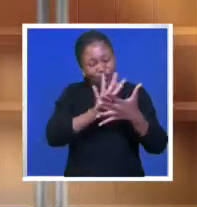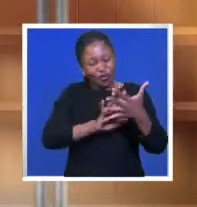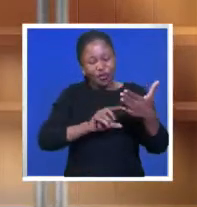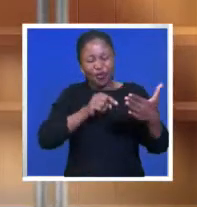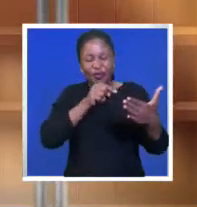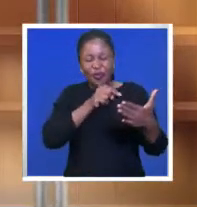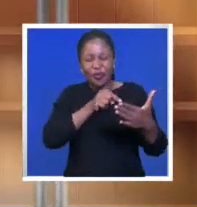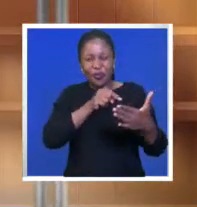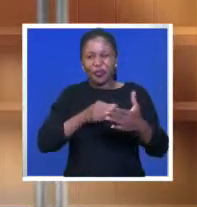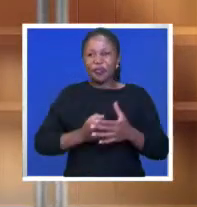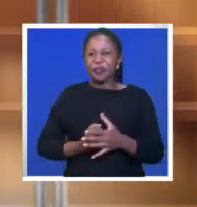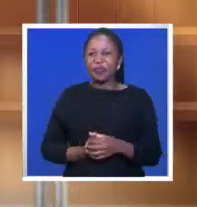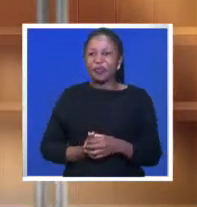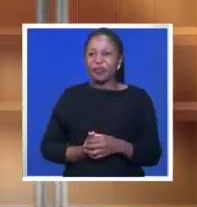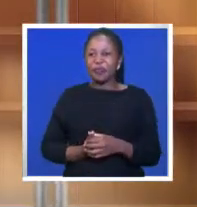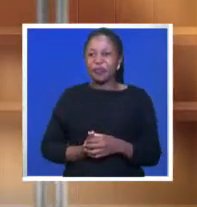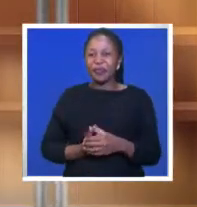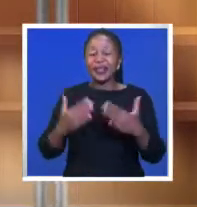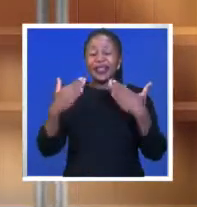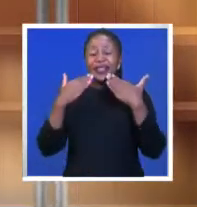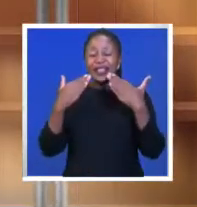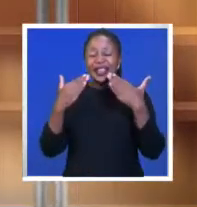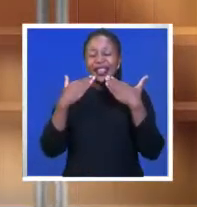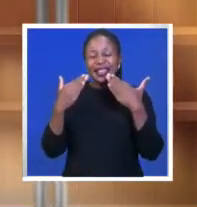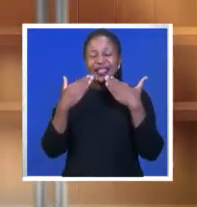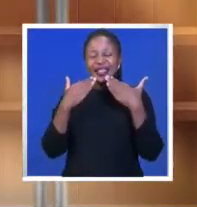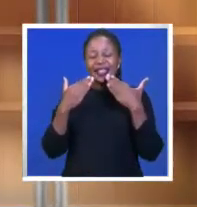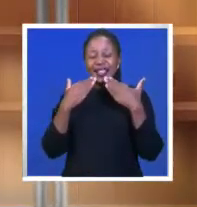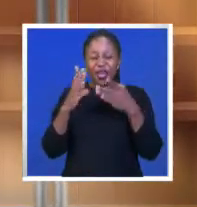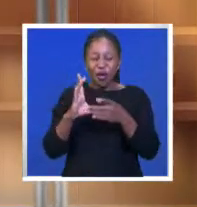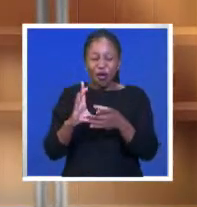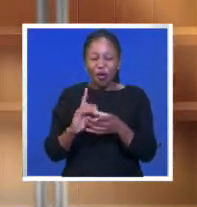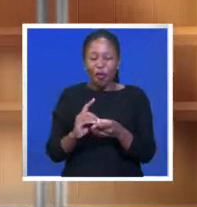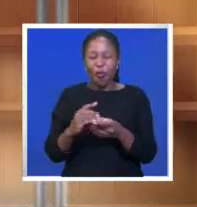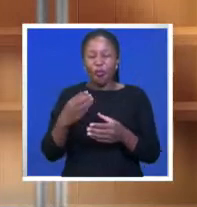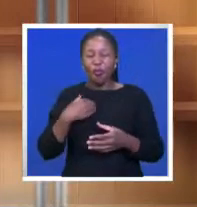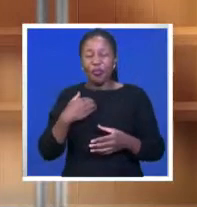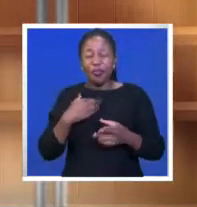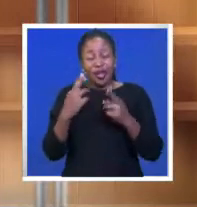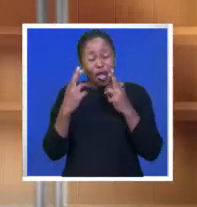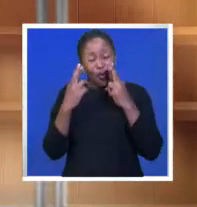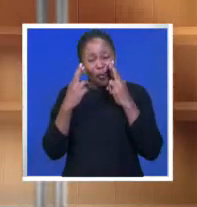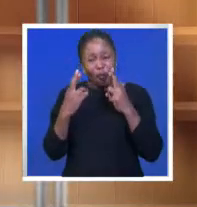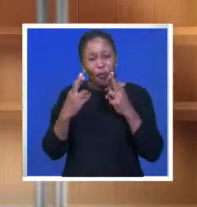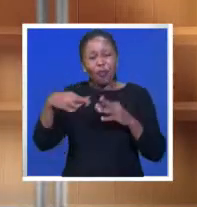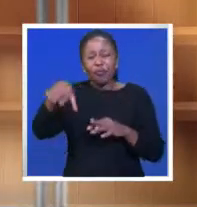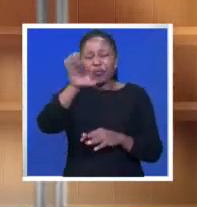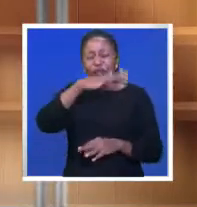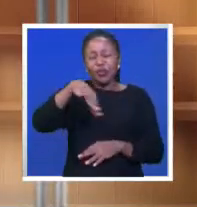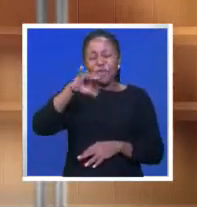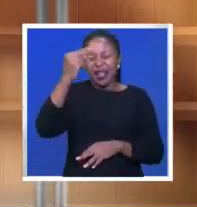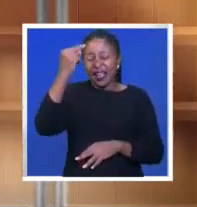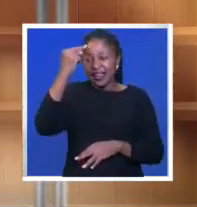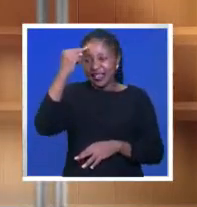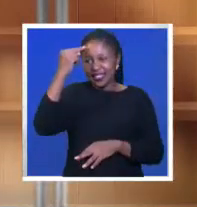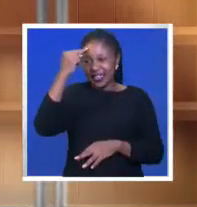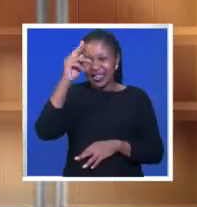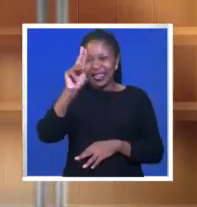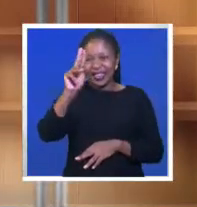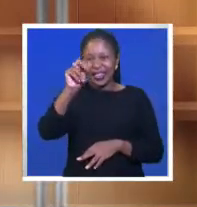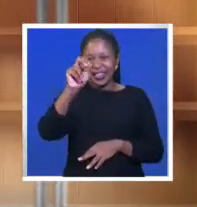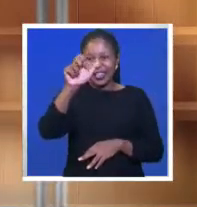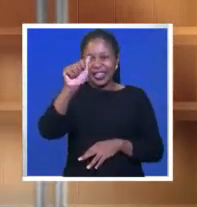Lena at home. I hope you have understood another style of writing, another text, which is actually a narrative